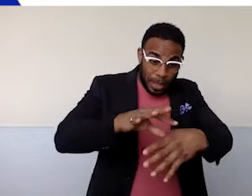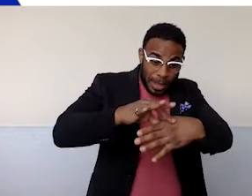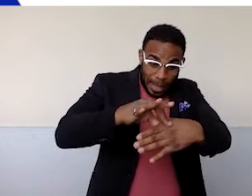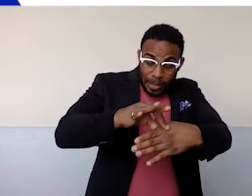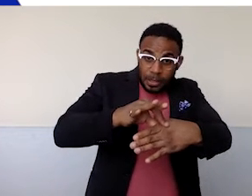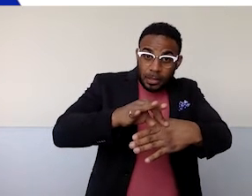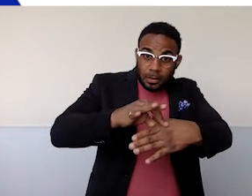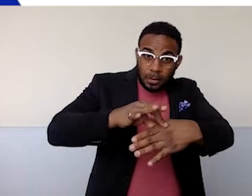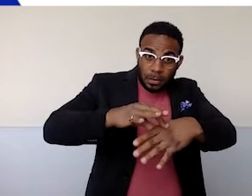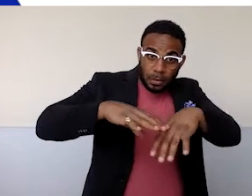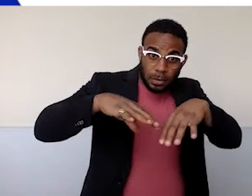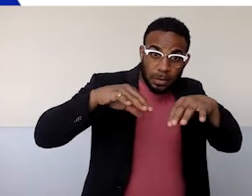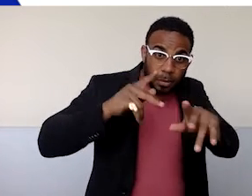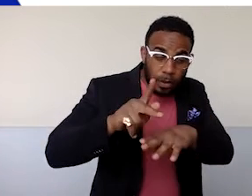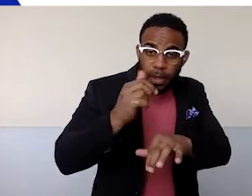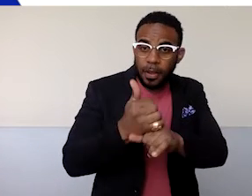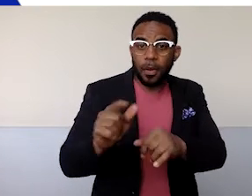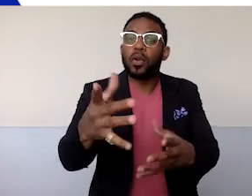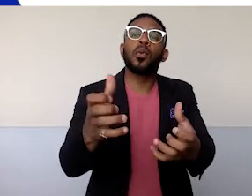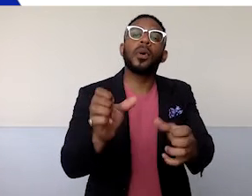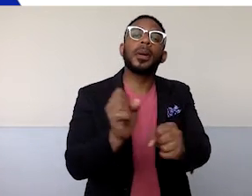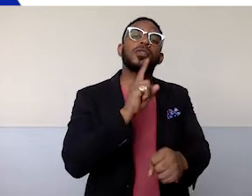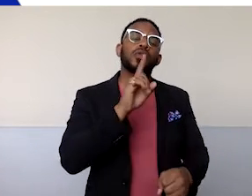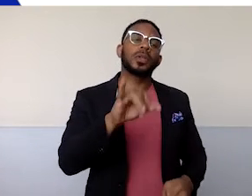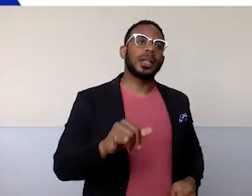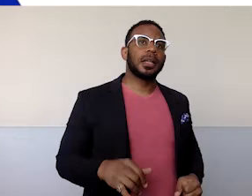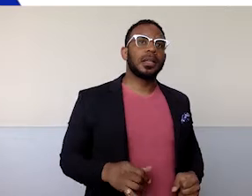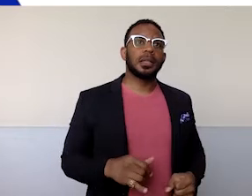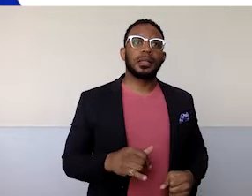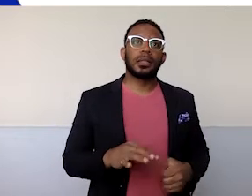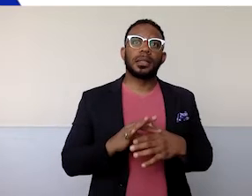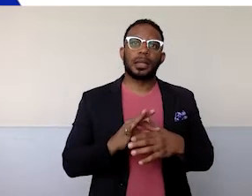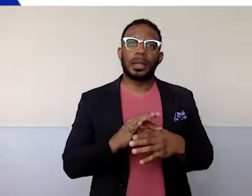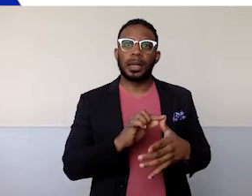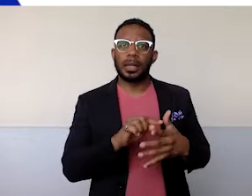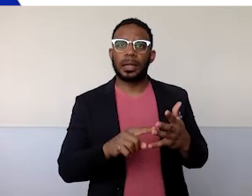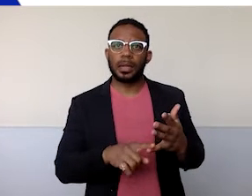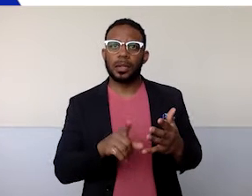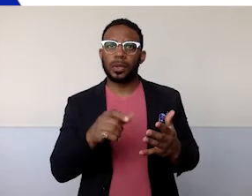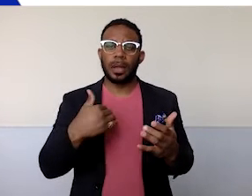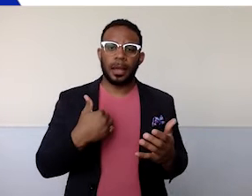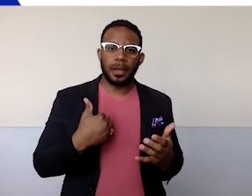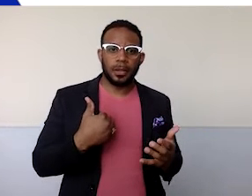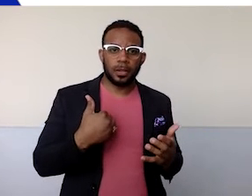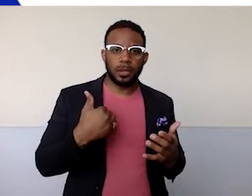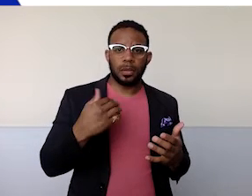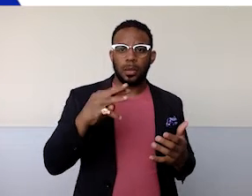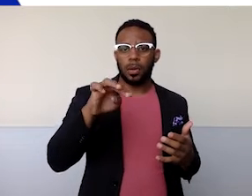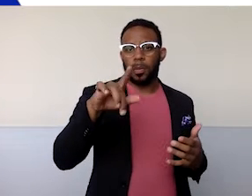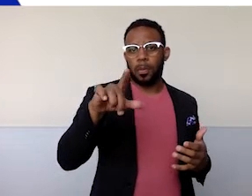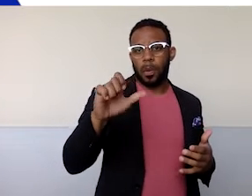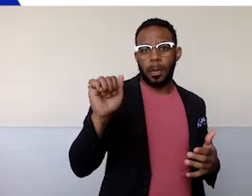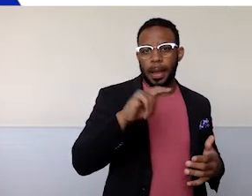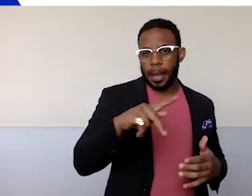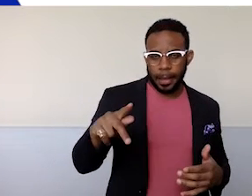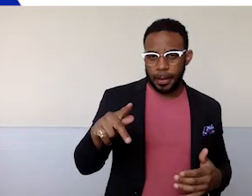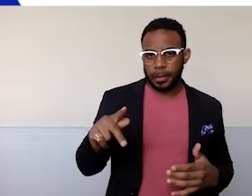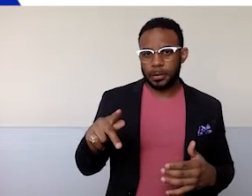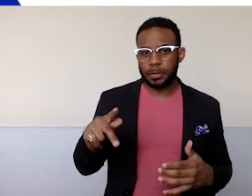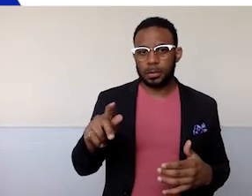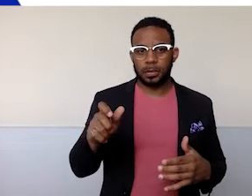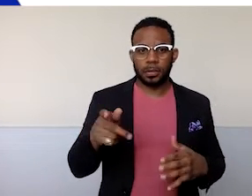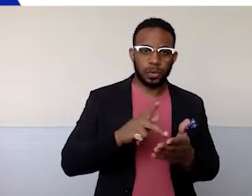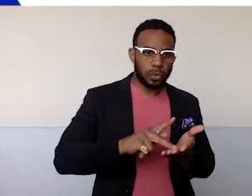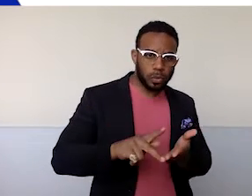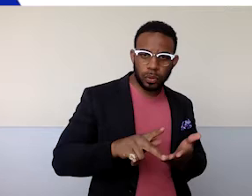content is delivered in virtually everywhere. So you want to ensure that content is delivered on a mobile application, on a